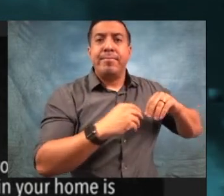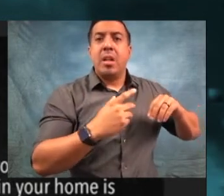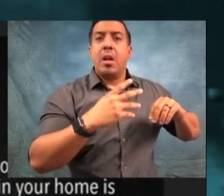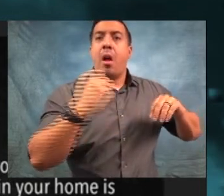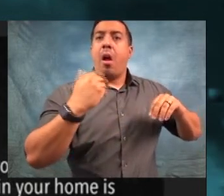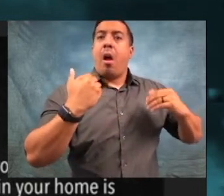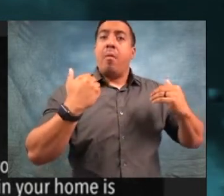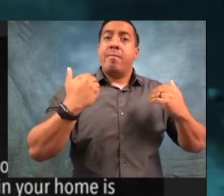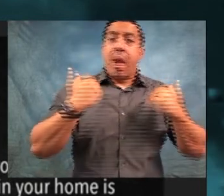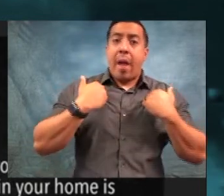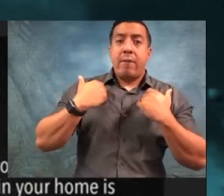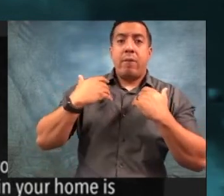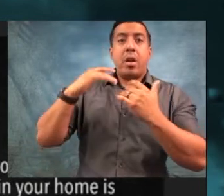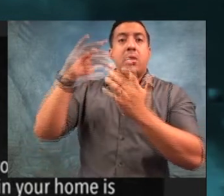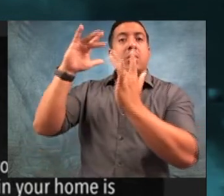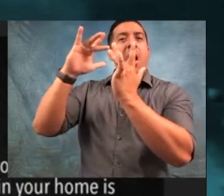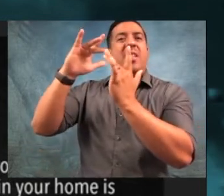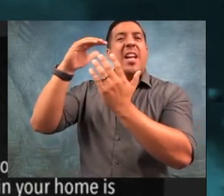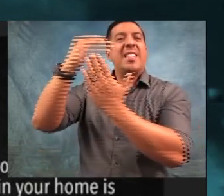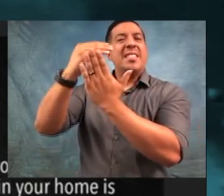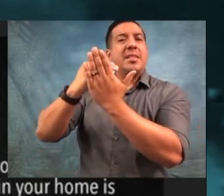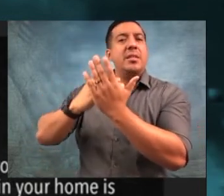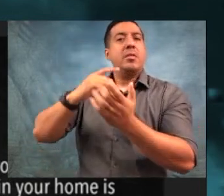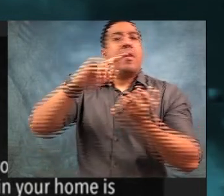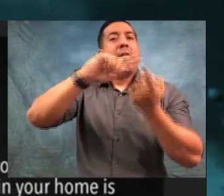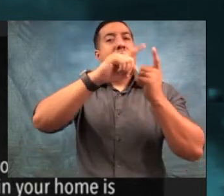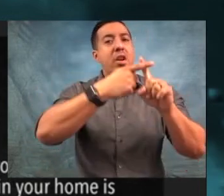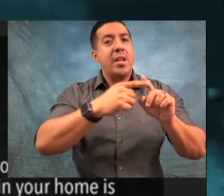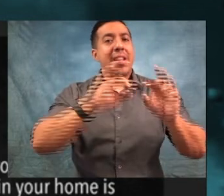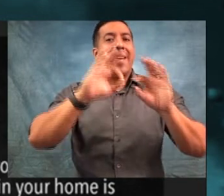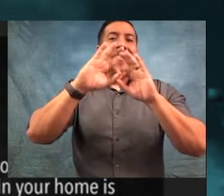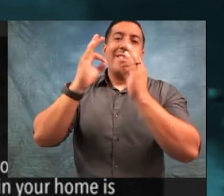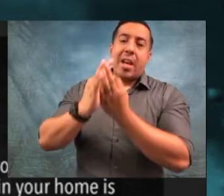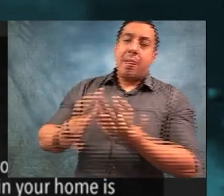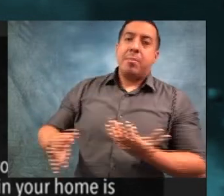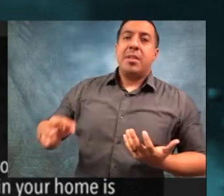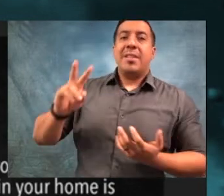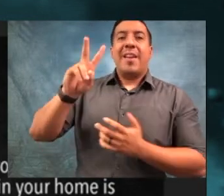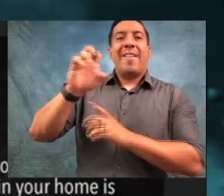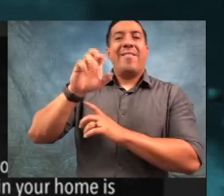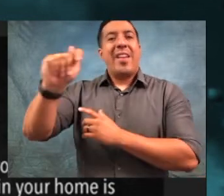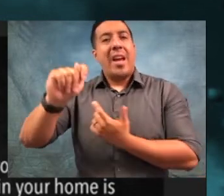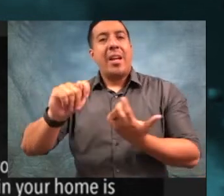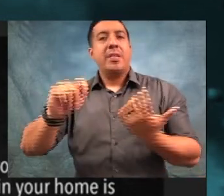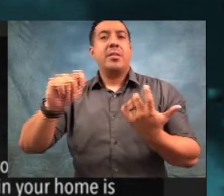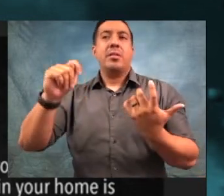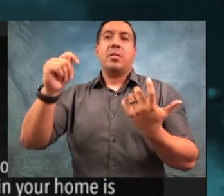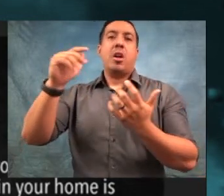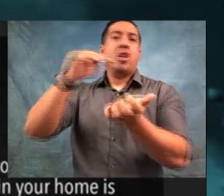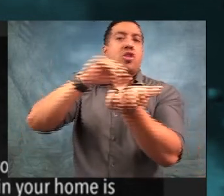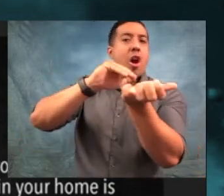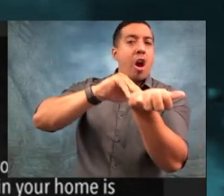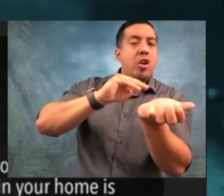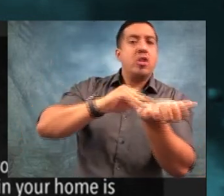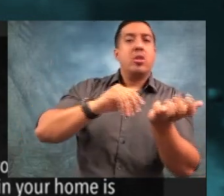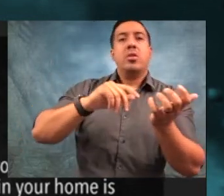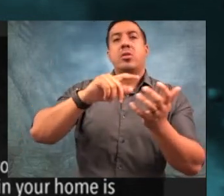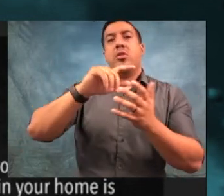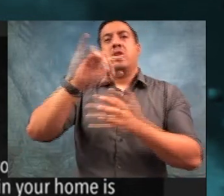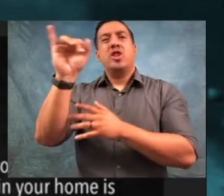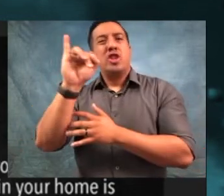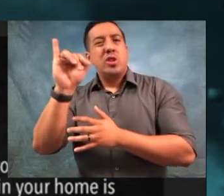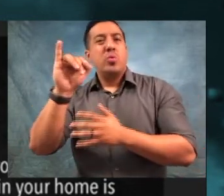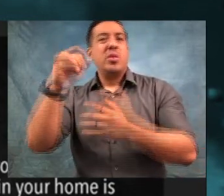there. And then have a contact list: family, friends, doctor, vet, utilities,